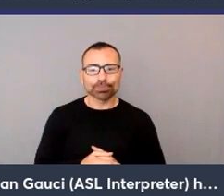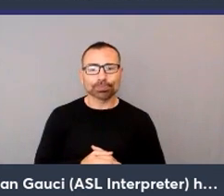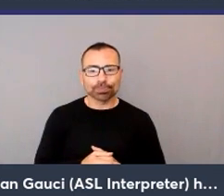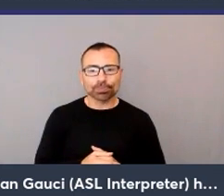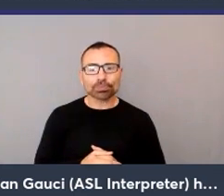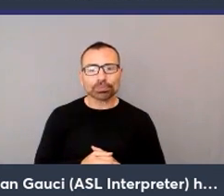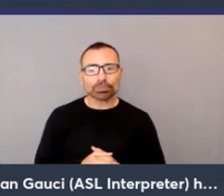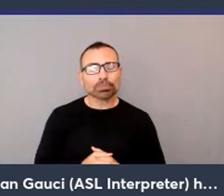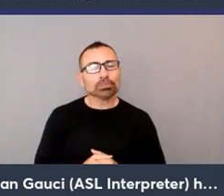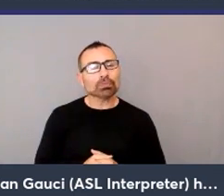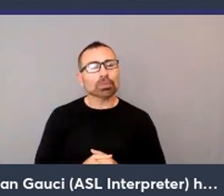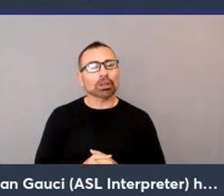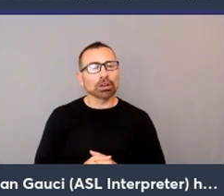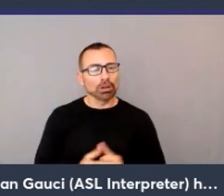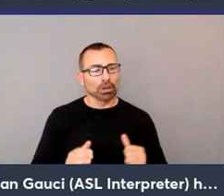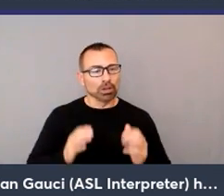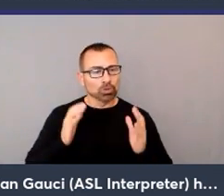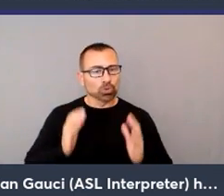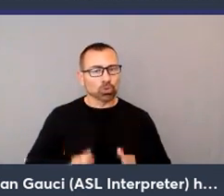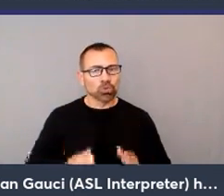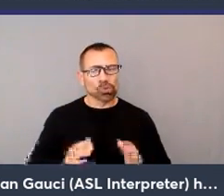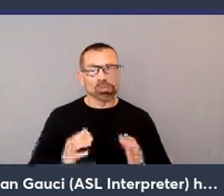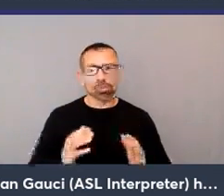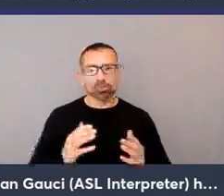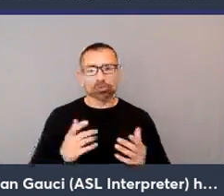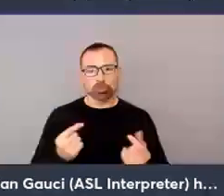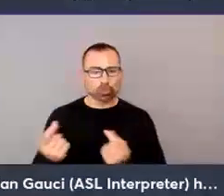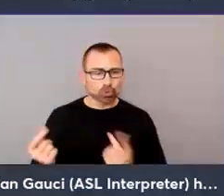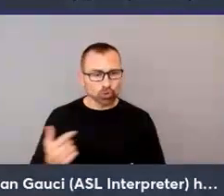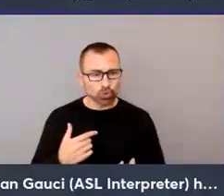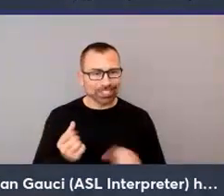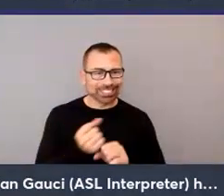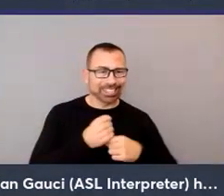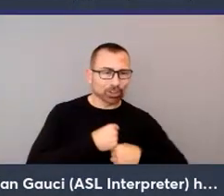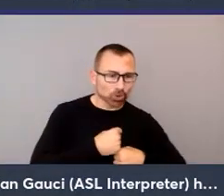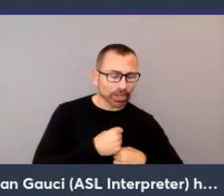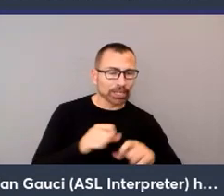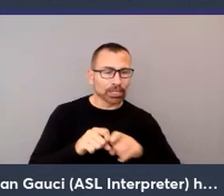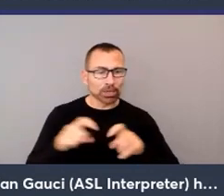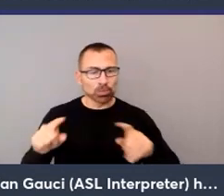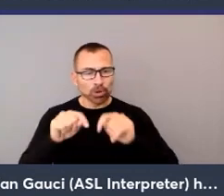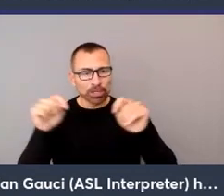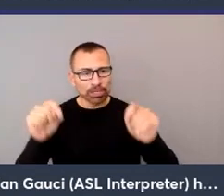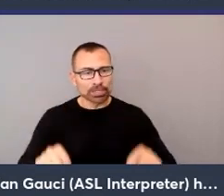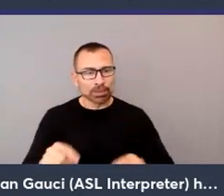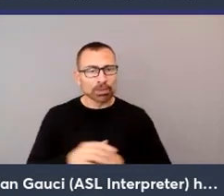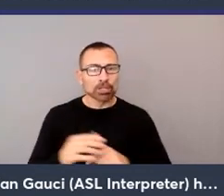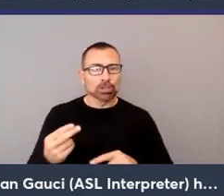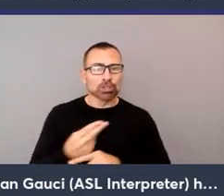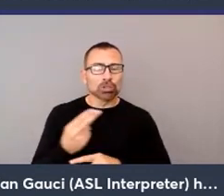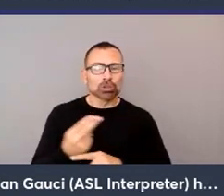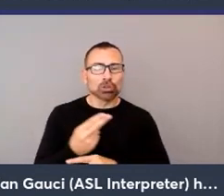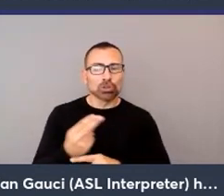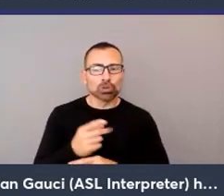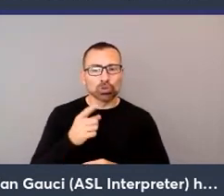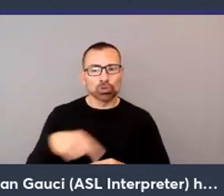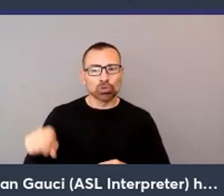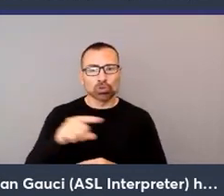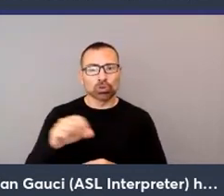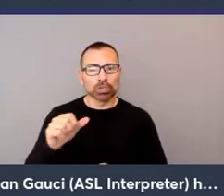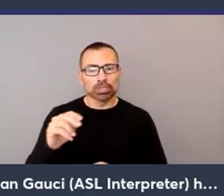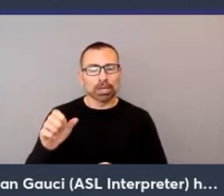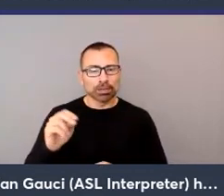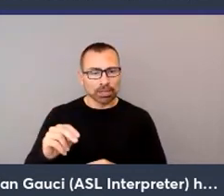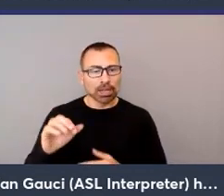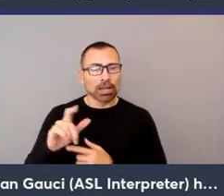what customers use to create and deploy and test a lot of these templates is the SAM CLI, which is a very powerful tool for doing those